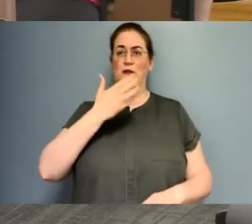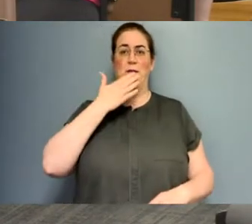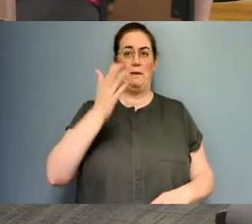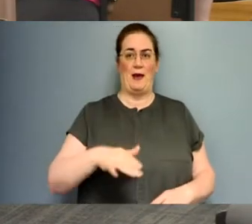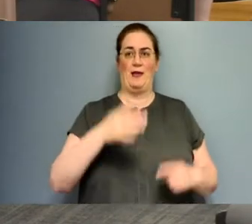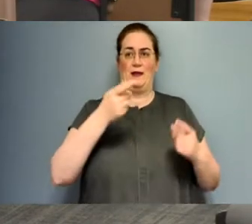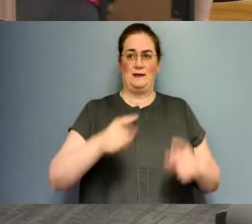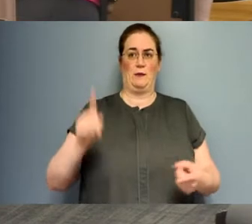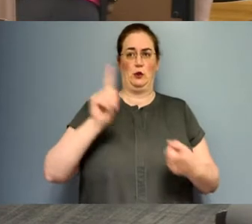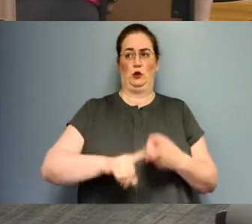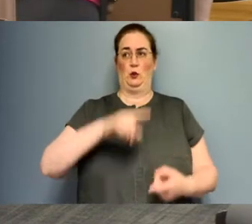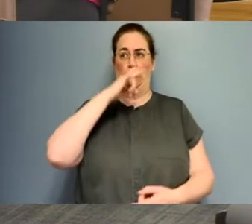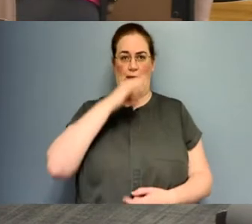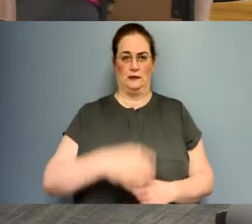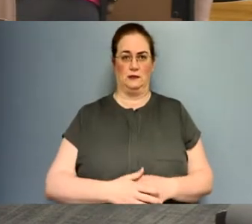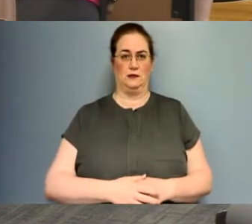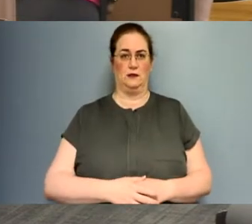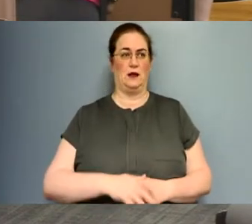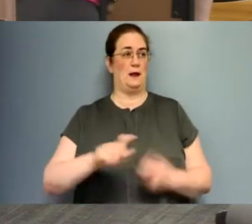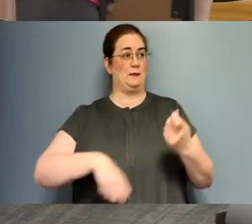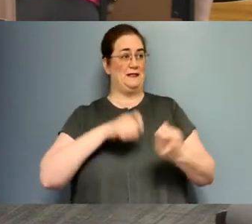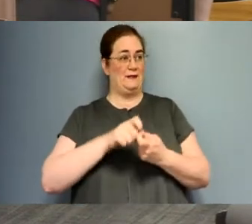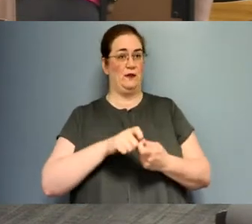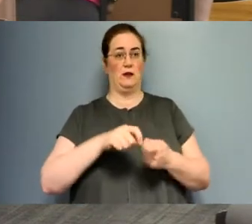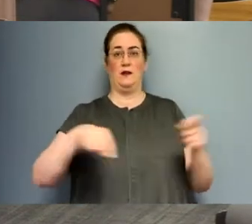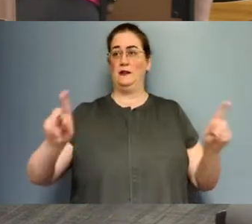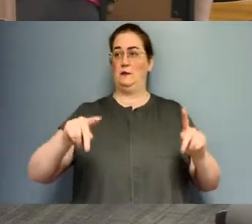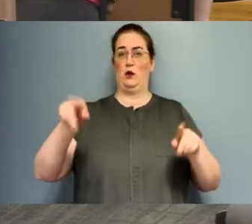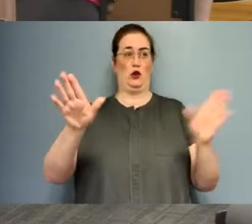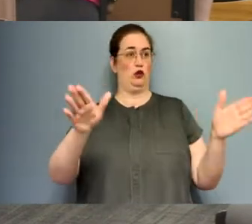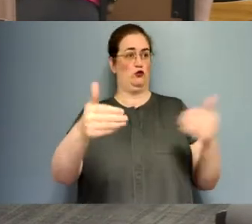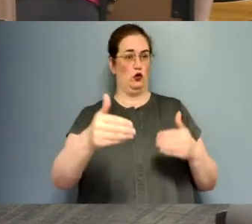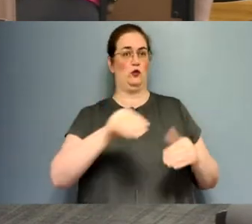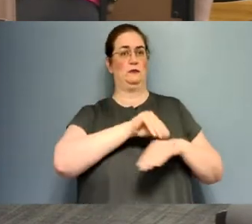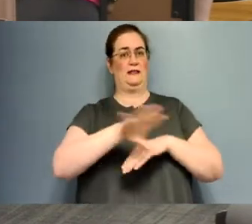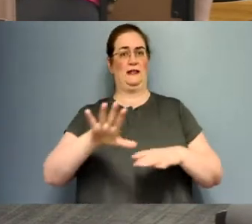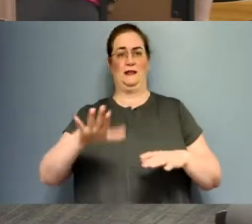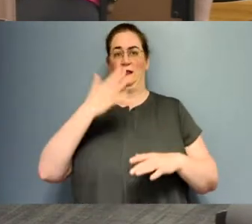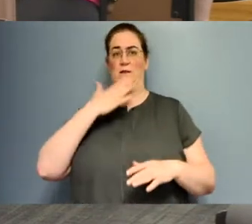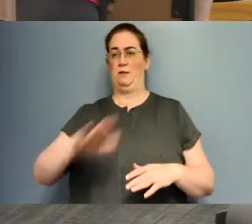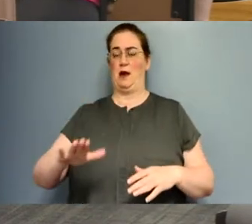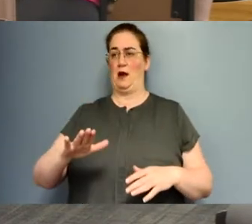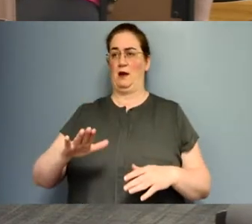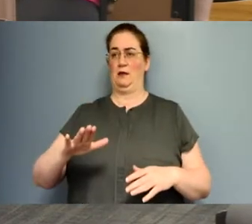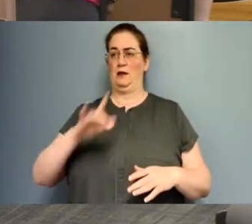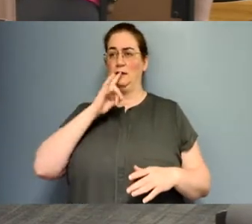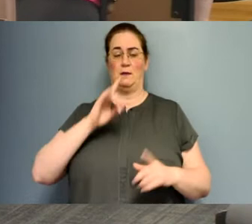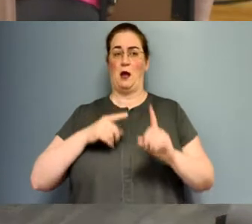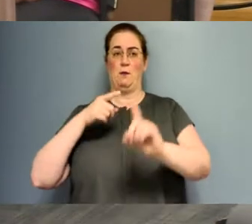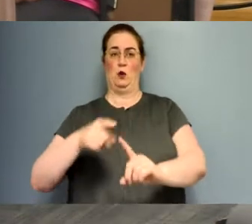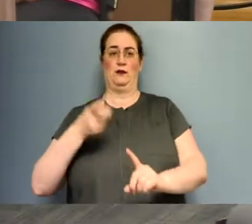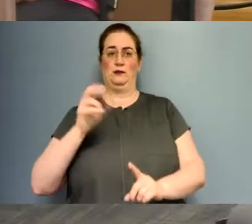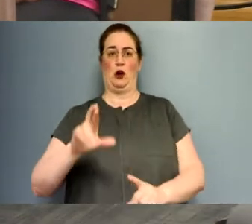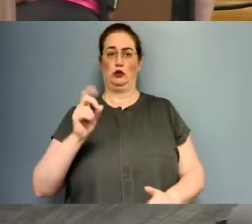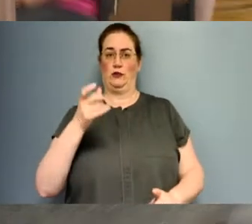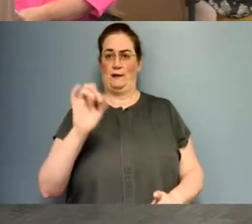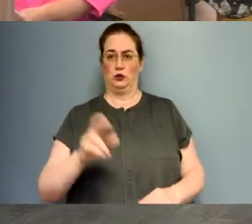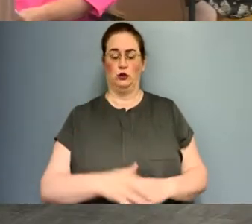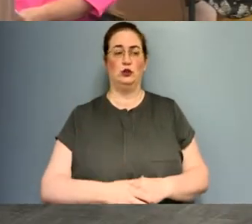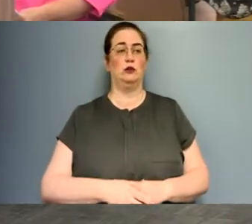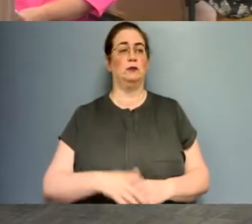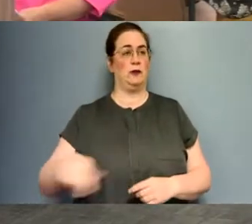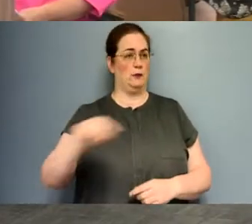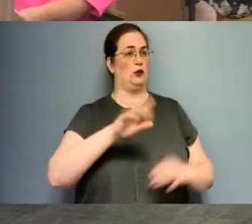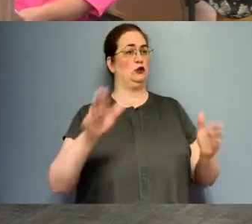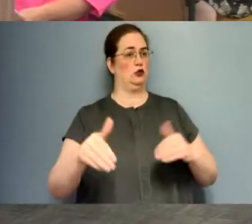kids. And specifically, people in this room did bad things to kids. I'm not pointing at Dr. Damsker. I want to be clear about that. People in this room did bad